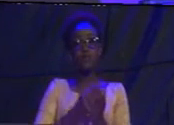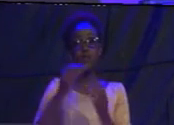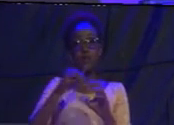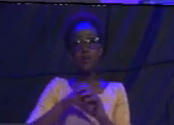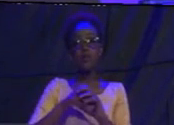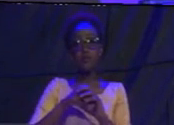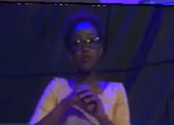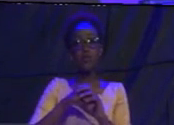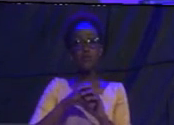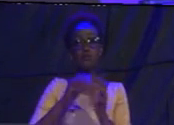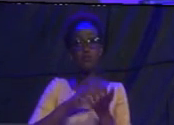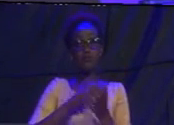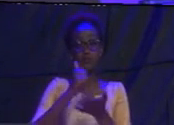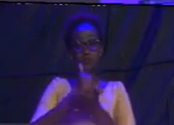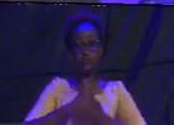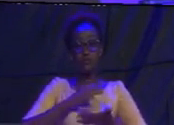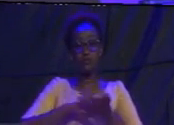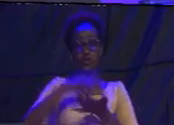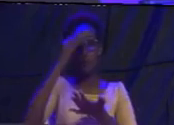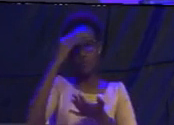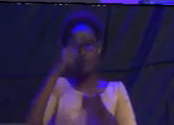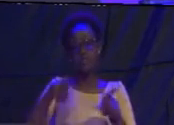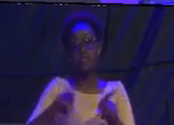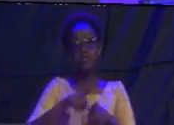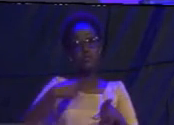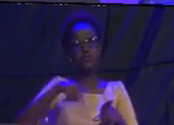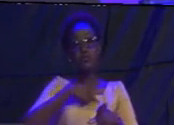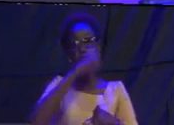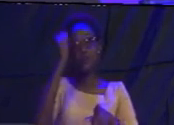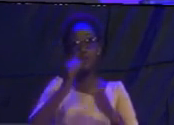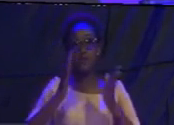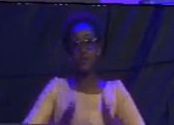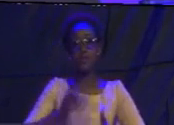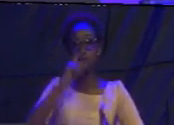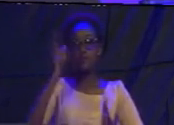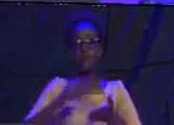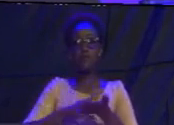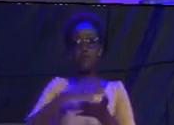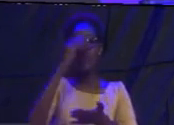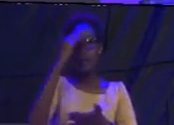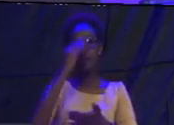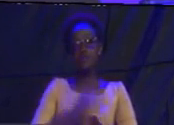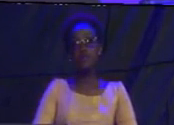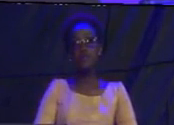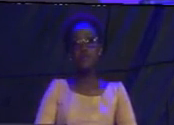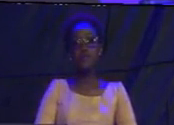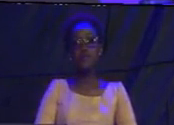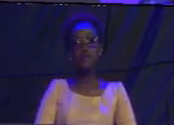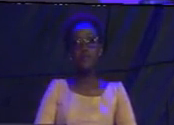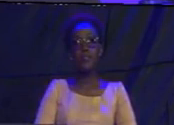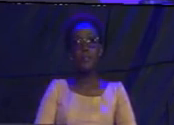It has a lesson for us Africans, which we must learn.